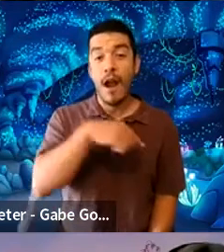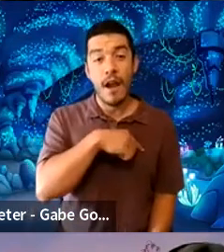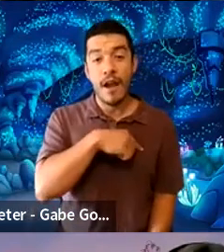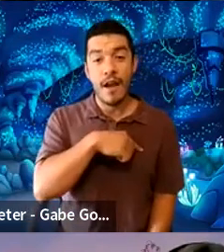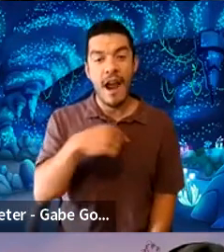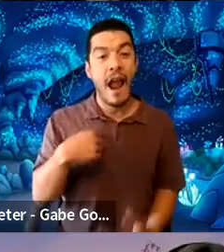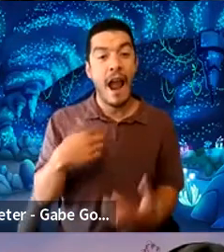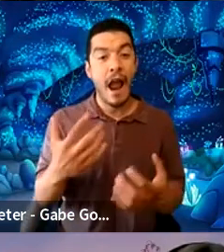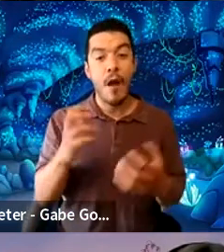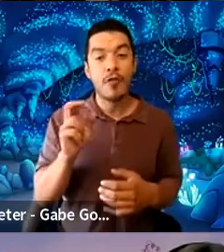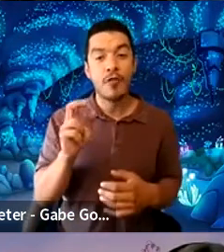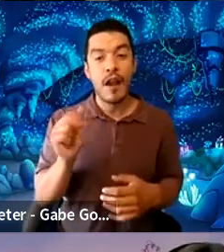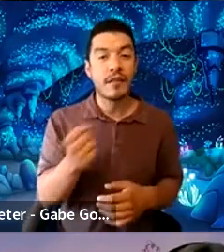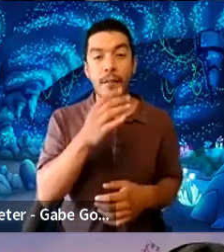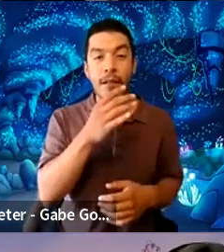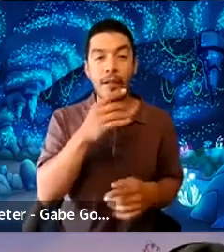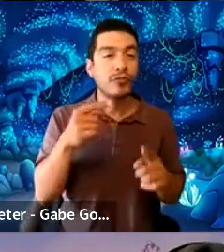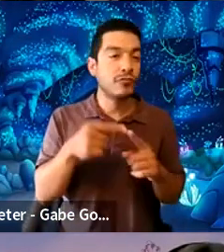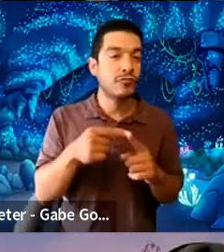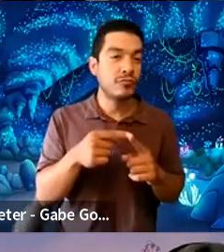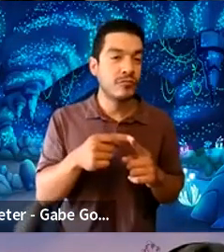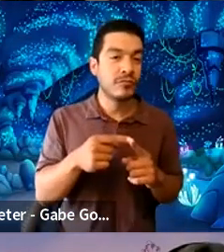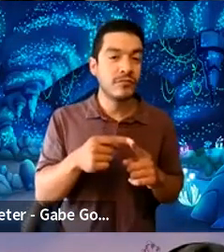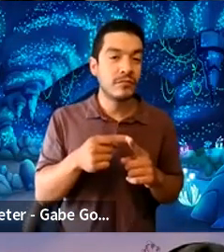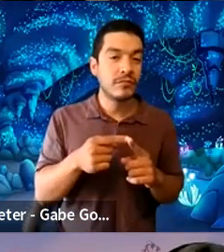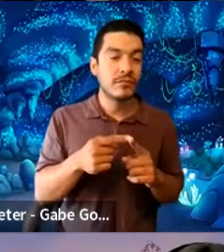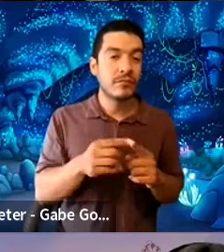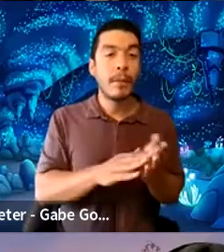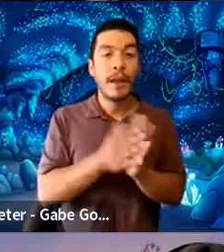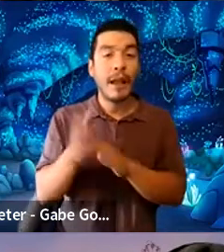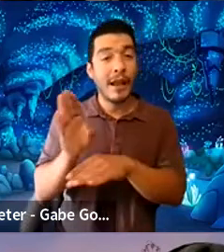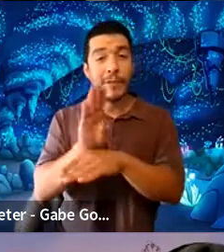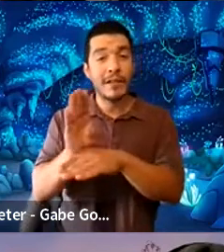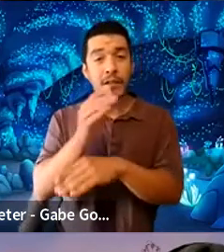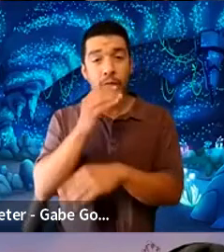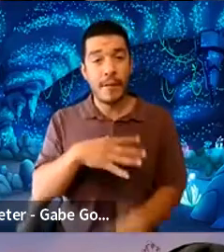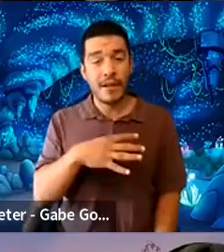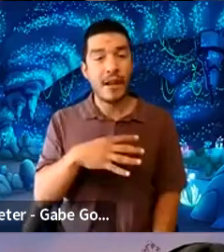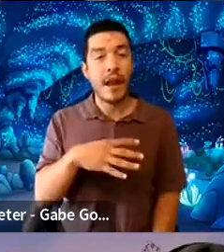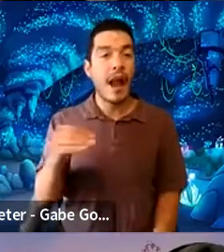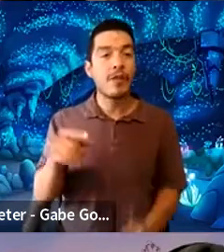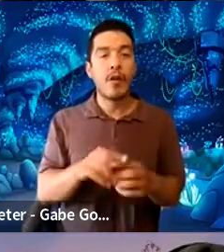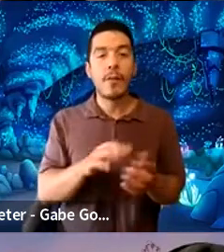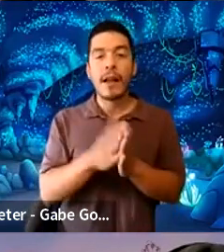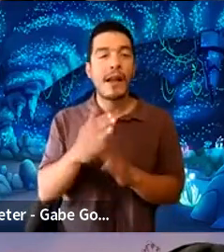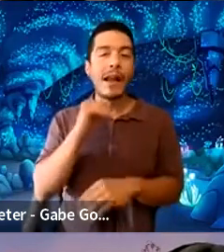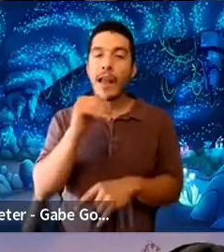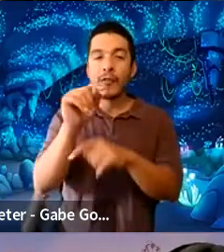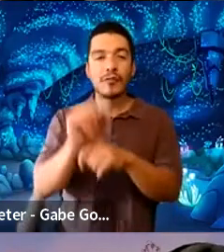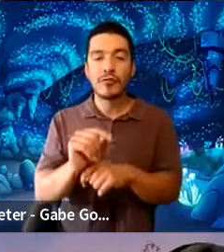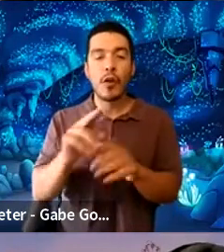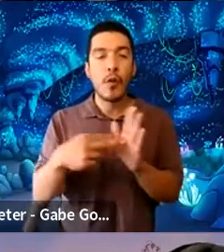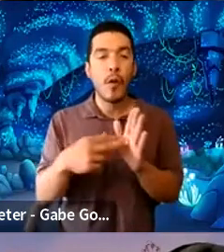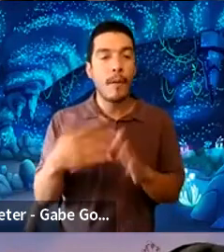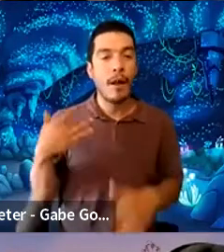I wanted Eureka's mother to be a business person and to be an untraditional role model. But